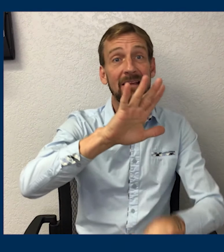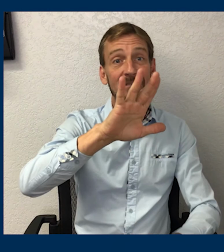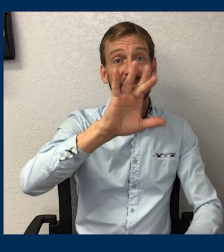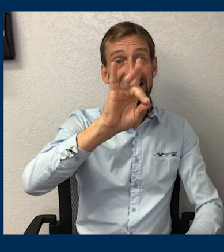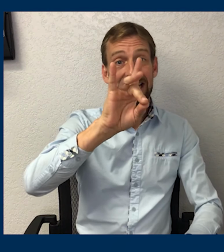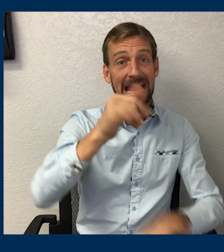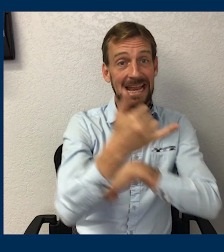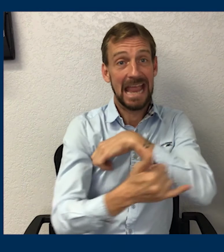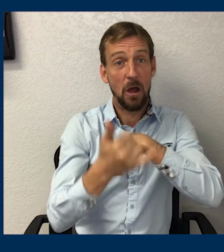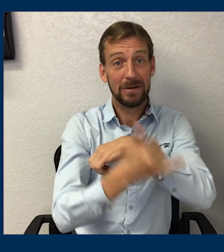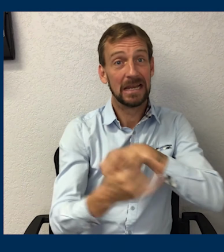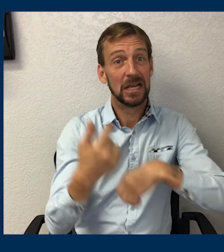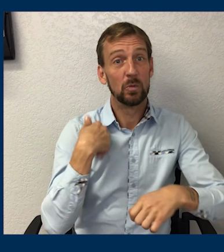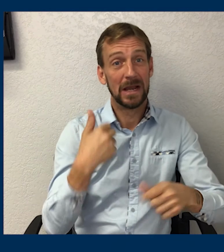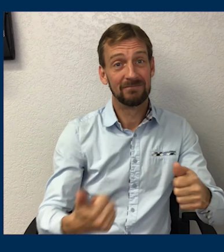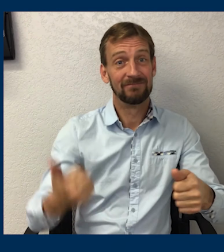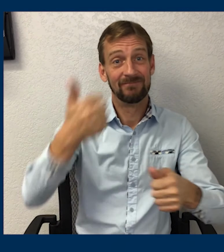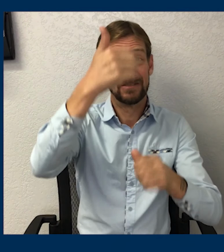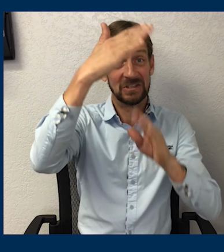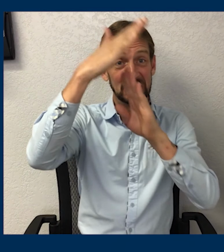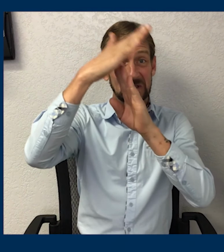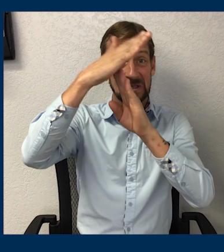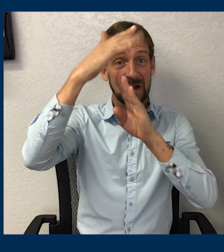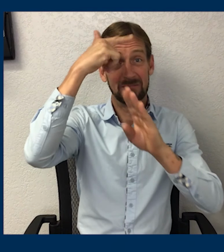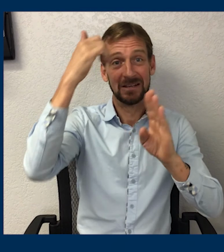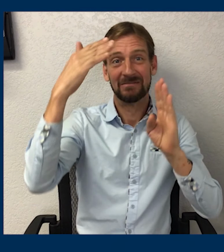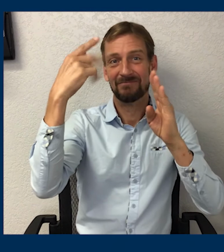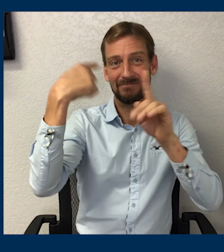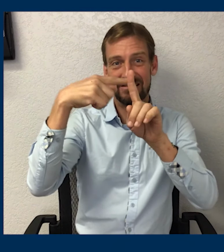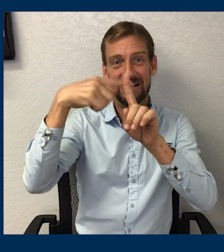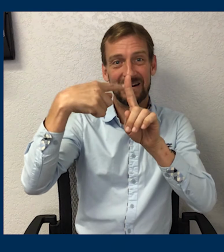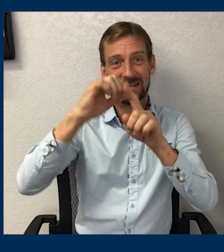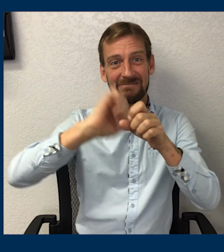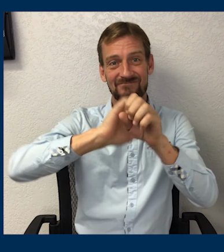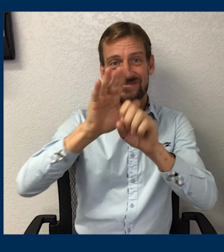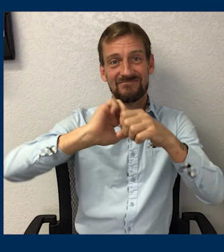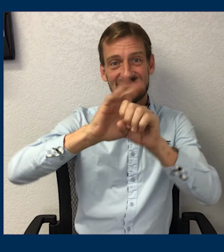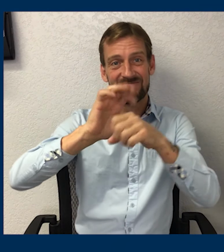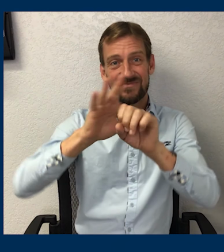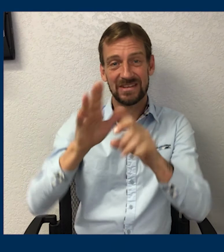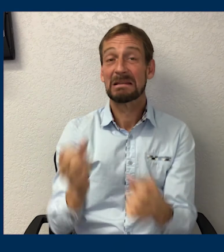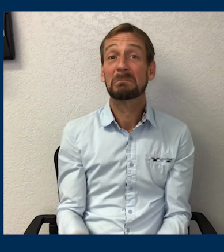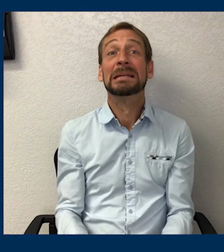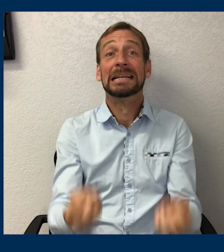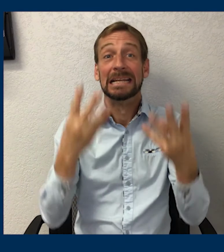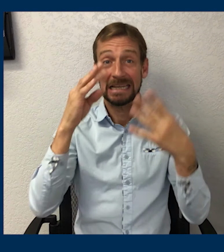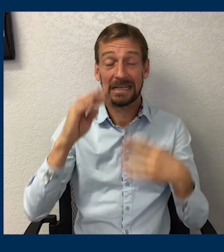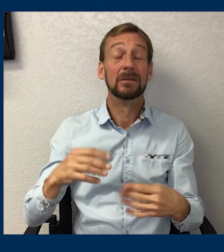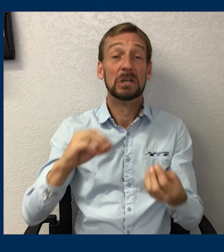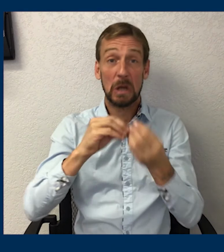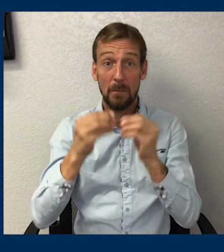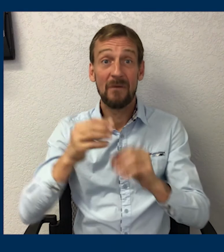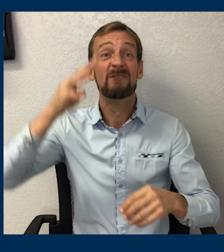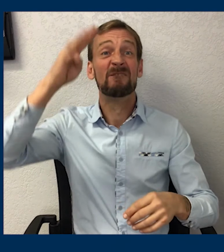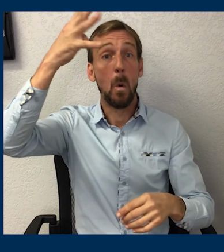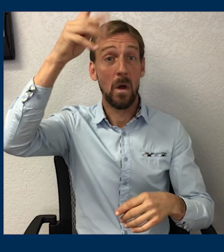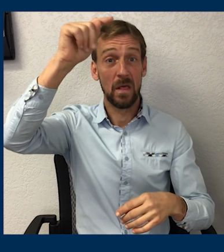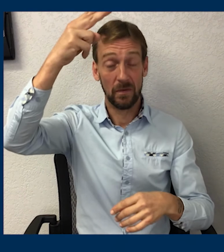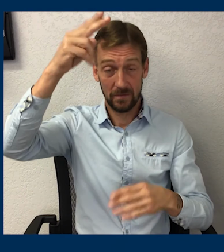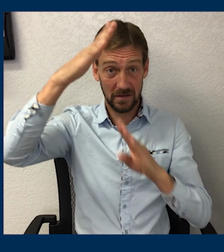counties in terms of the positivity rate. Or in terms of the number of cases per